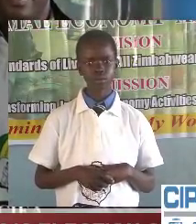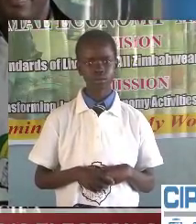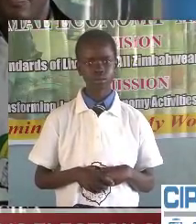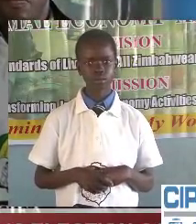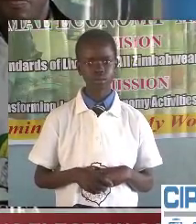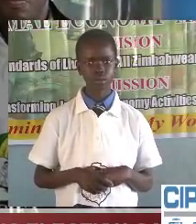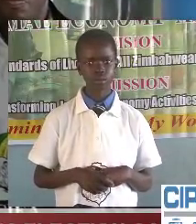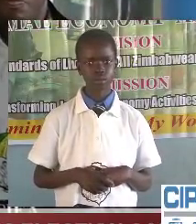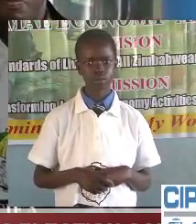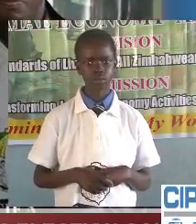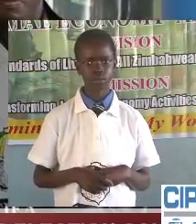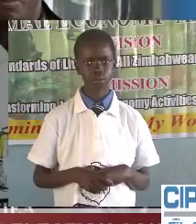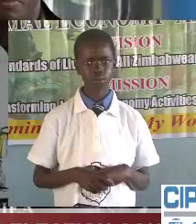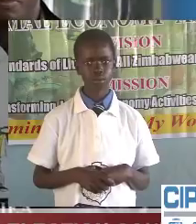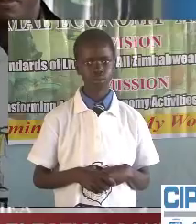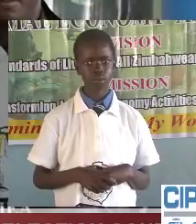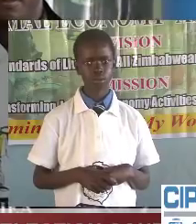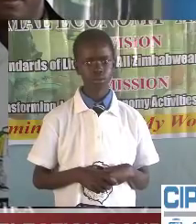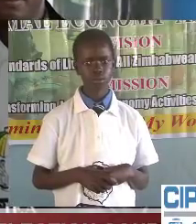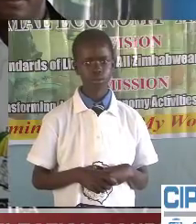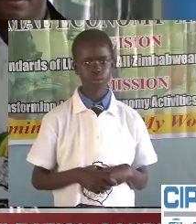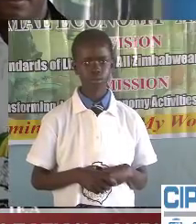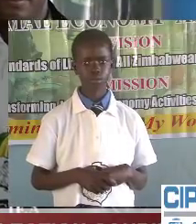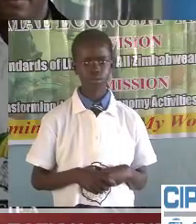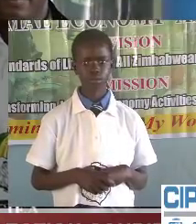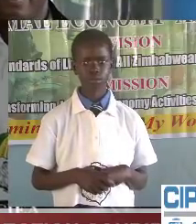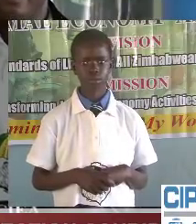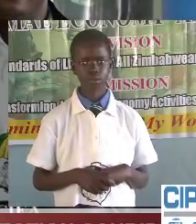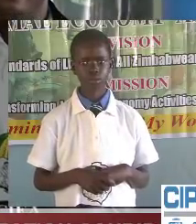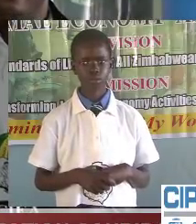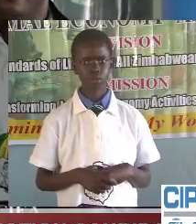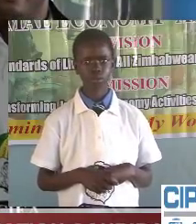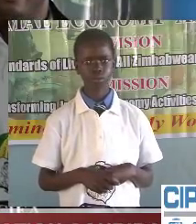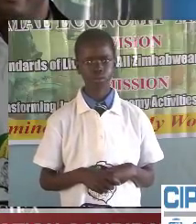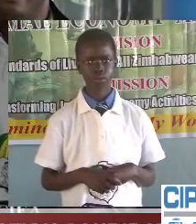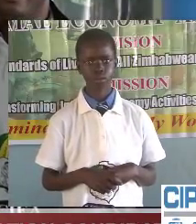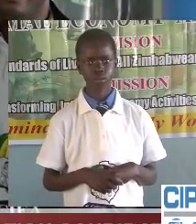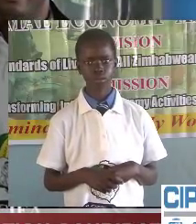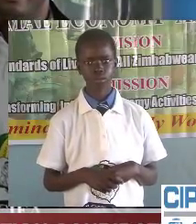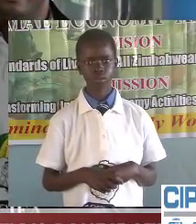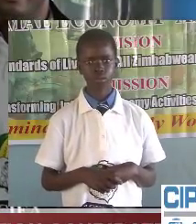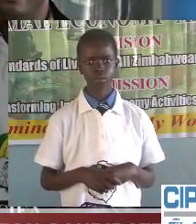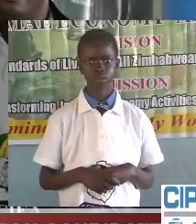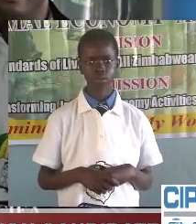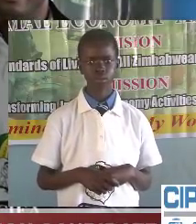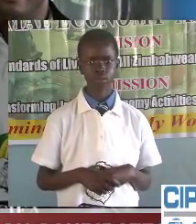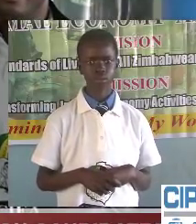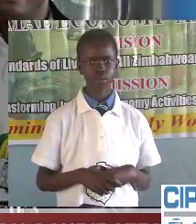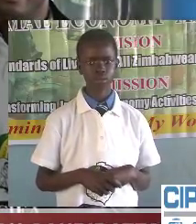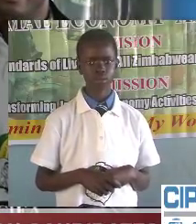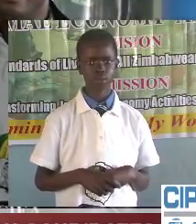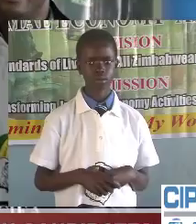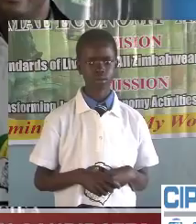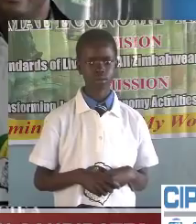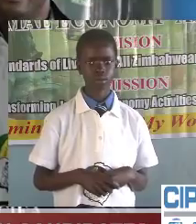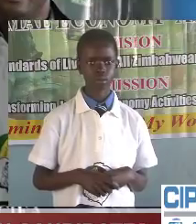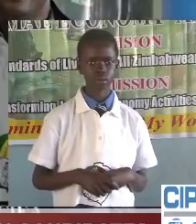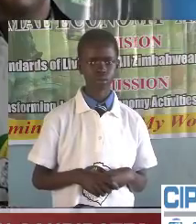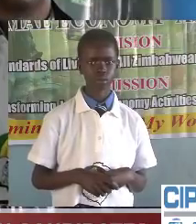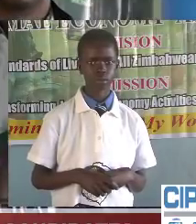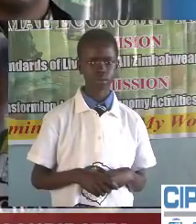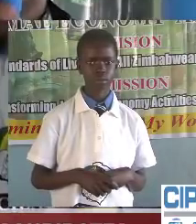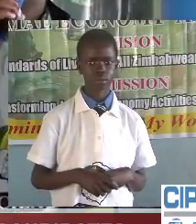well-being and the future of informal traders, vendors, and yourselves.